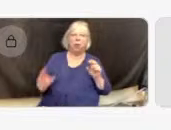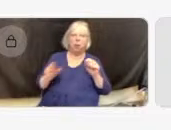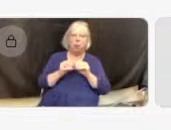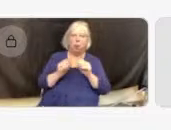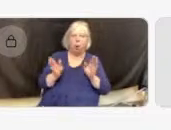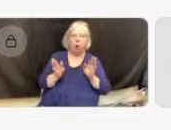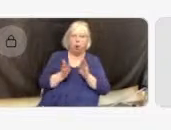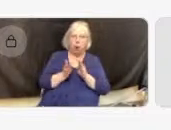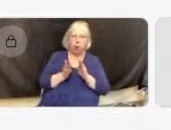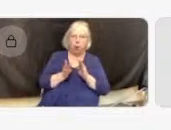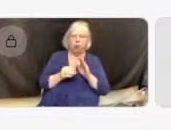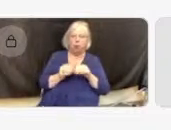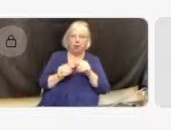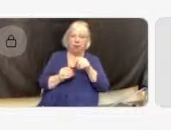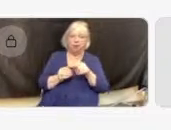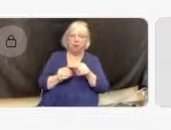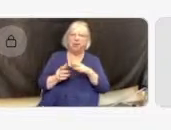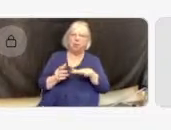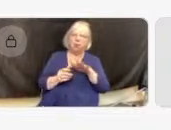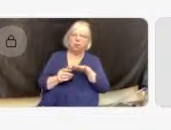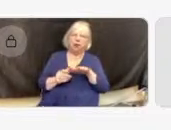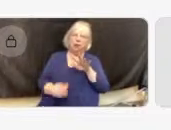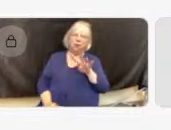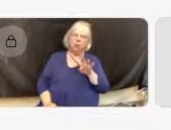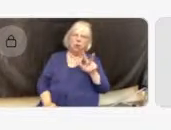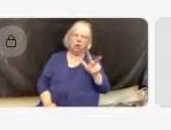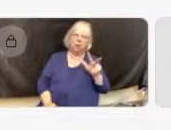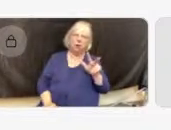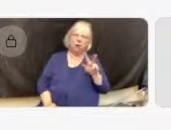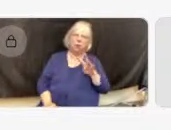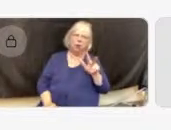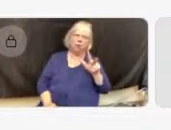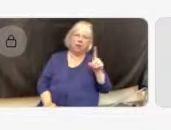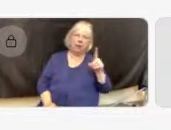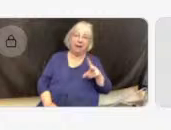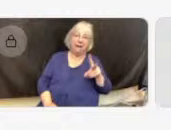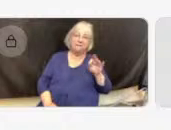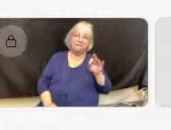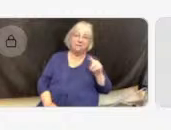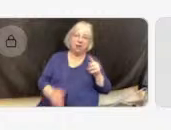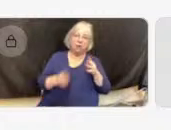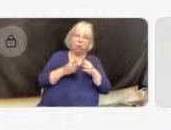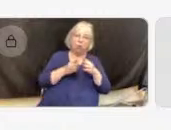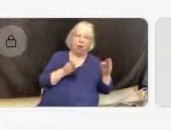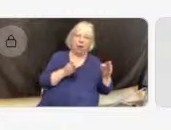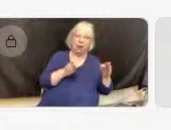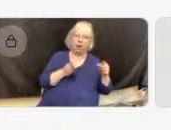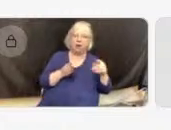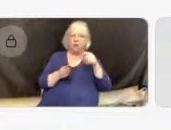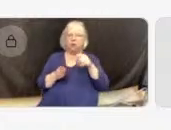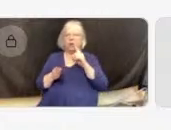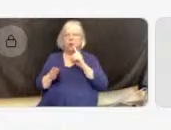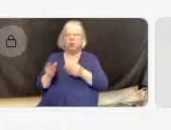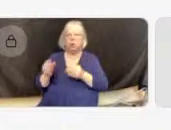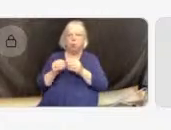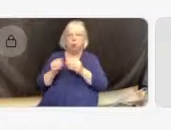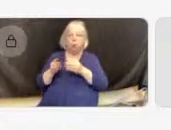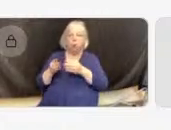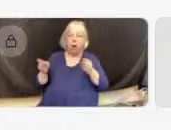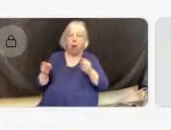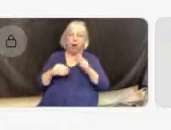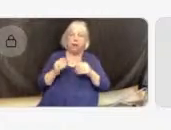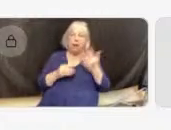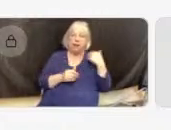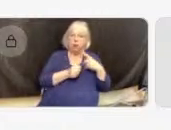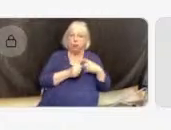this. Those lots were around 43 and a half feet wide. So these are actually wider than the original. And